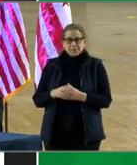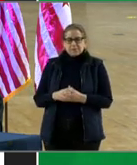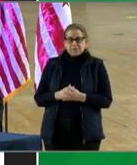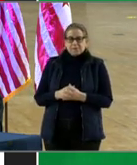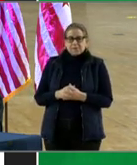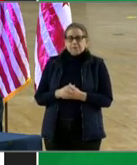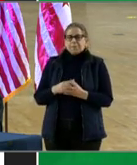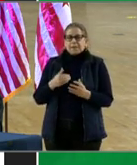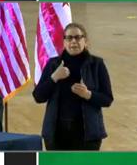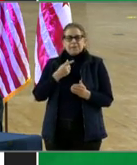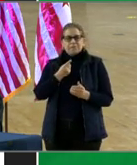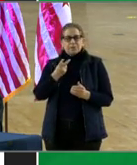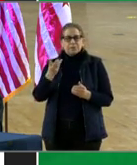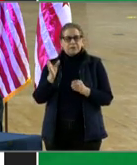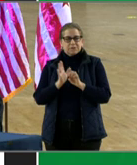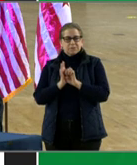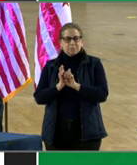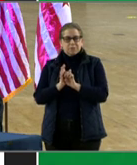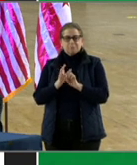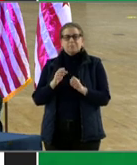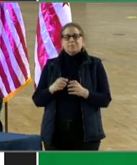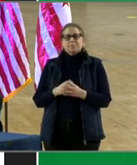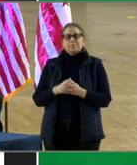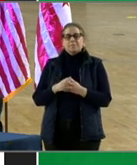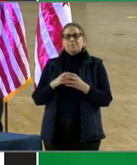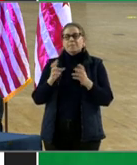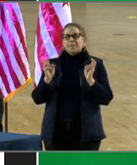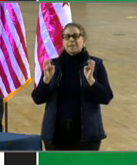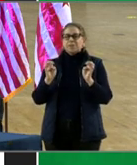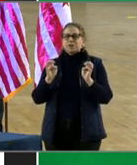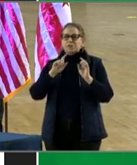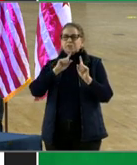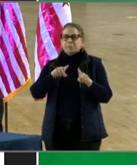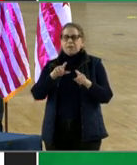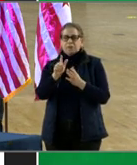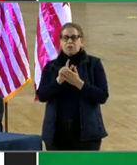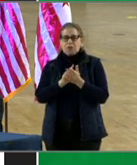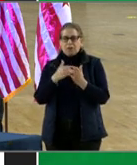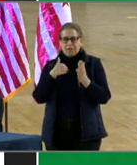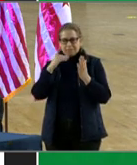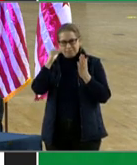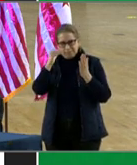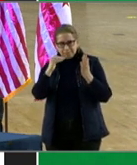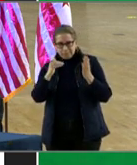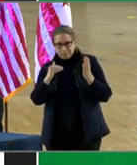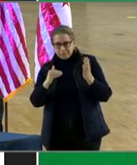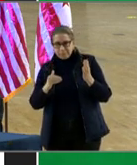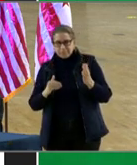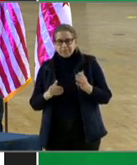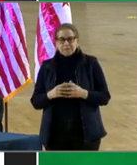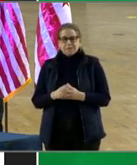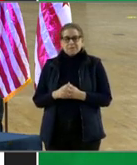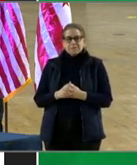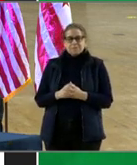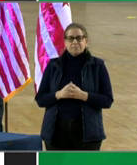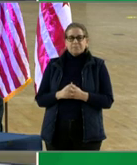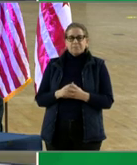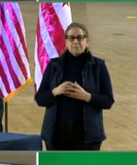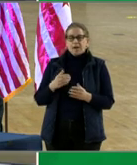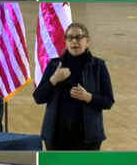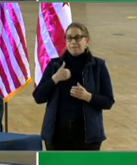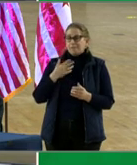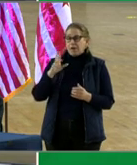the emergency response legislation that included unemployment insurance